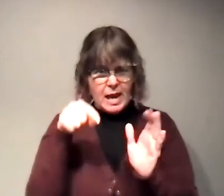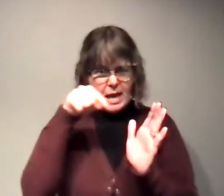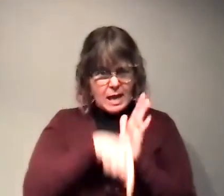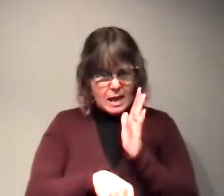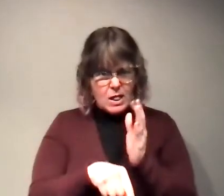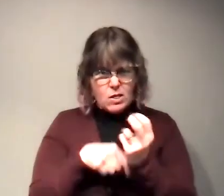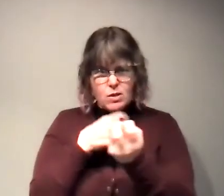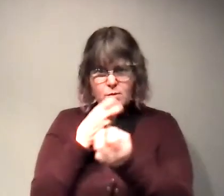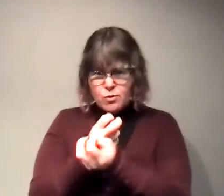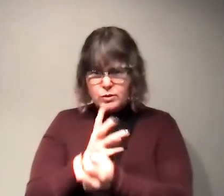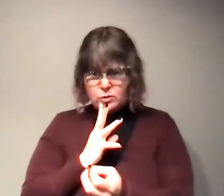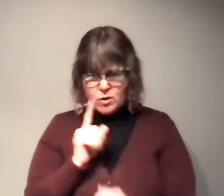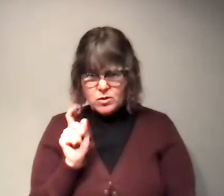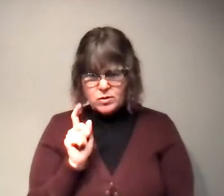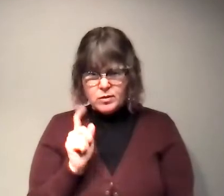the water?